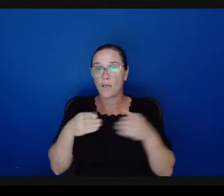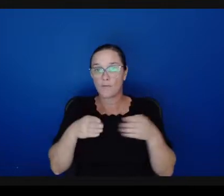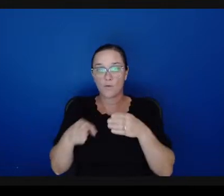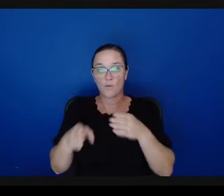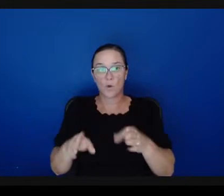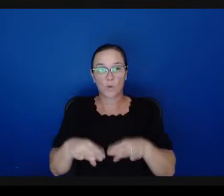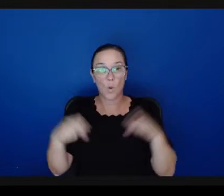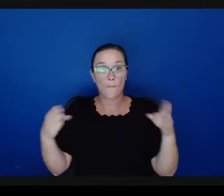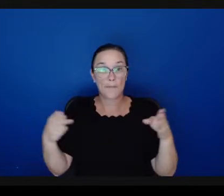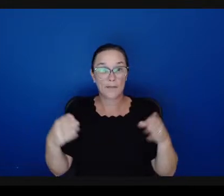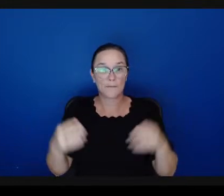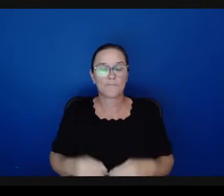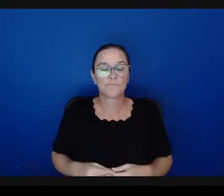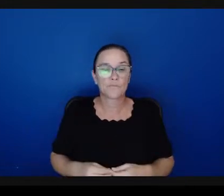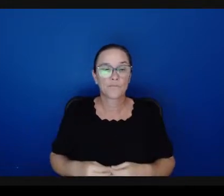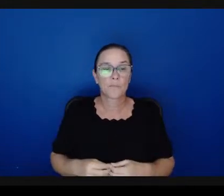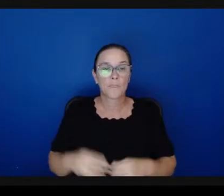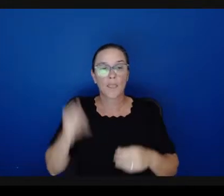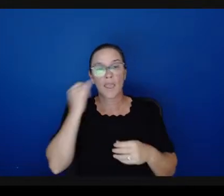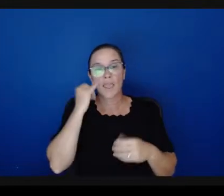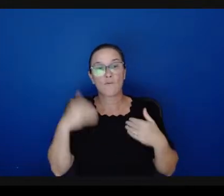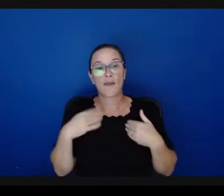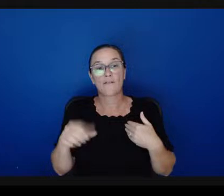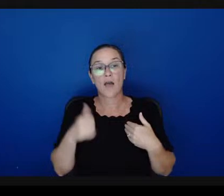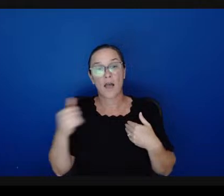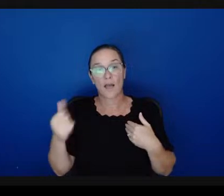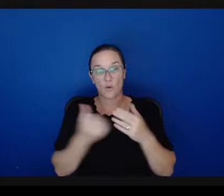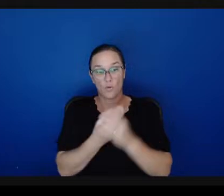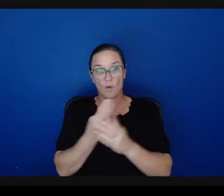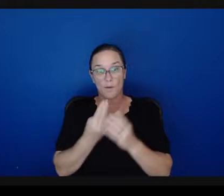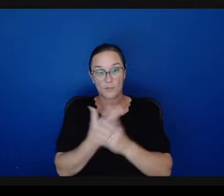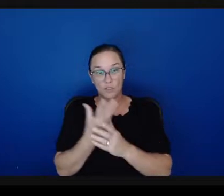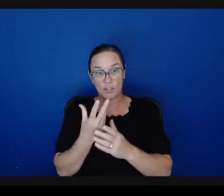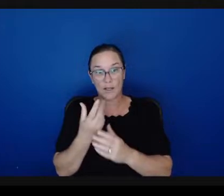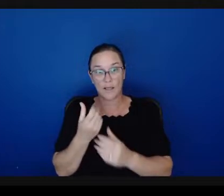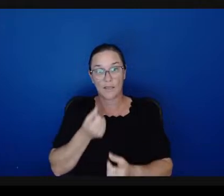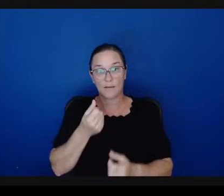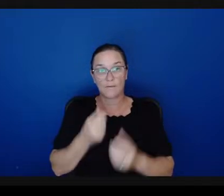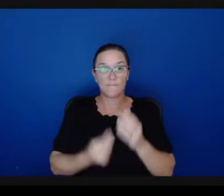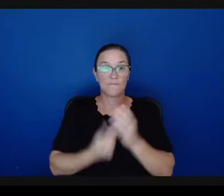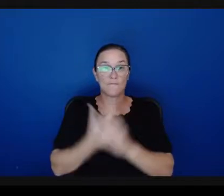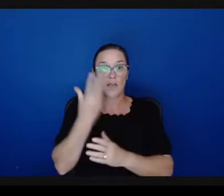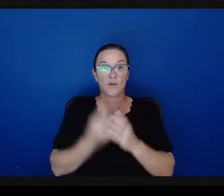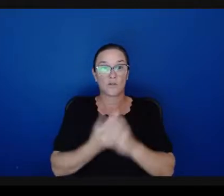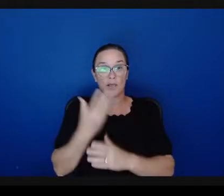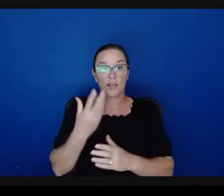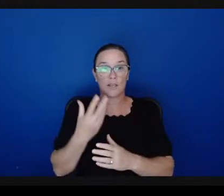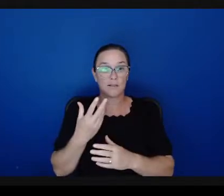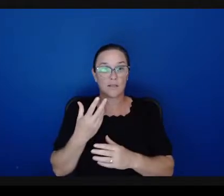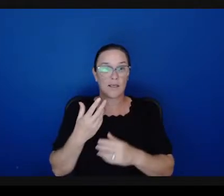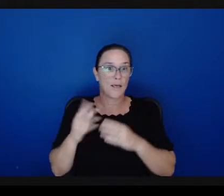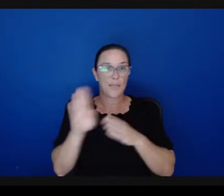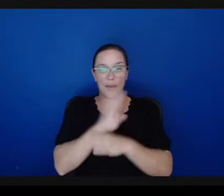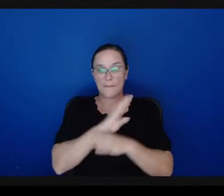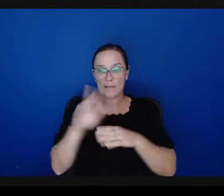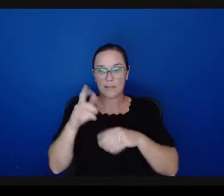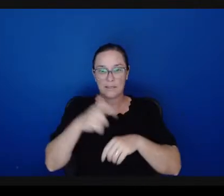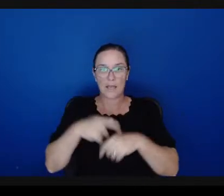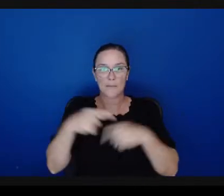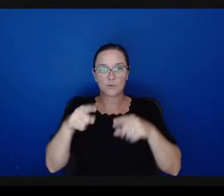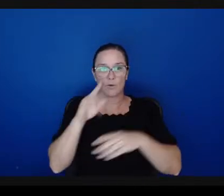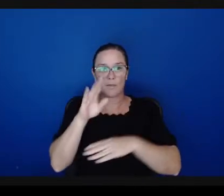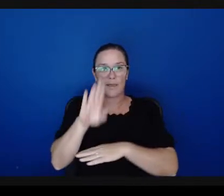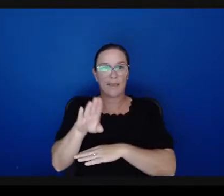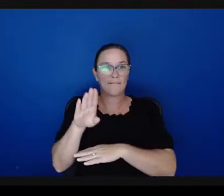though, also, if we do get another episode and we get the fountaining, peak hours are going to be in the evening,